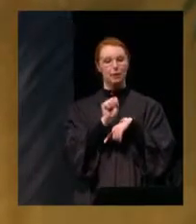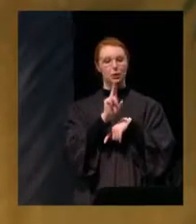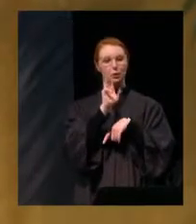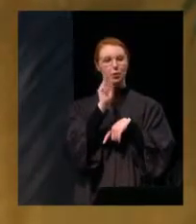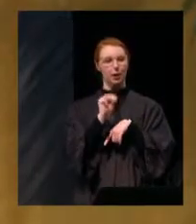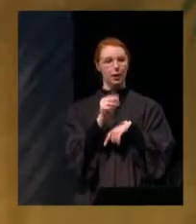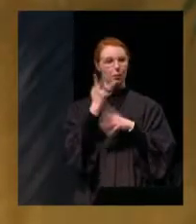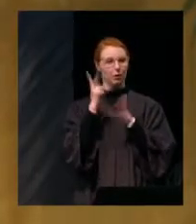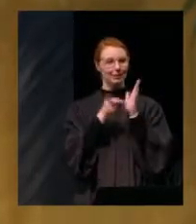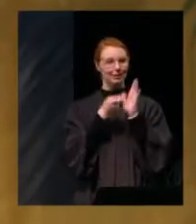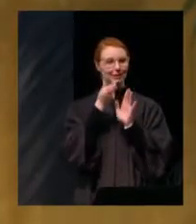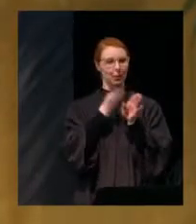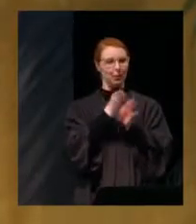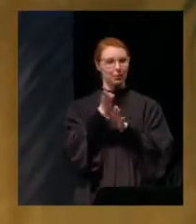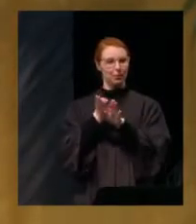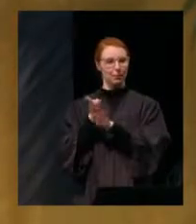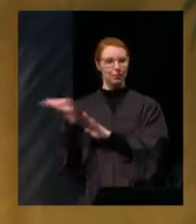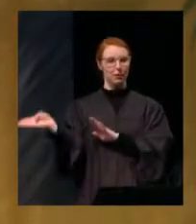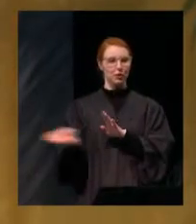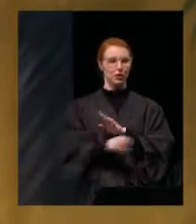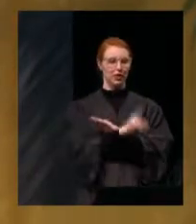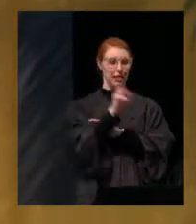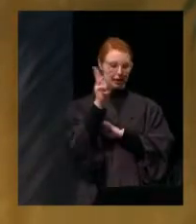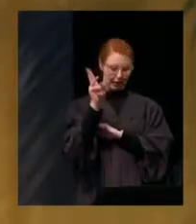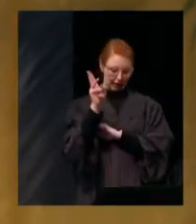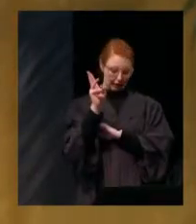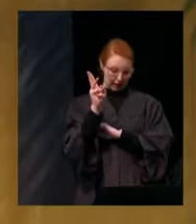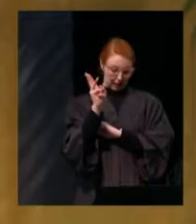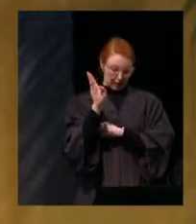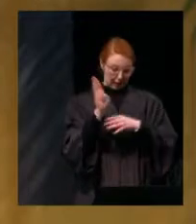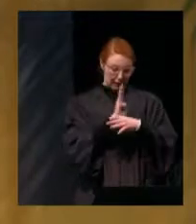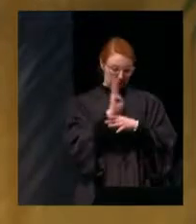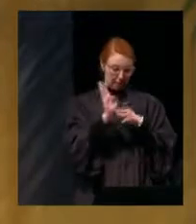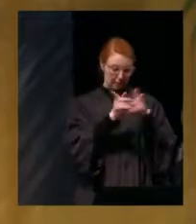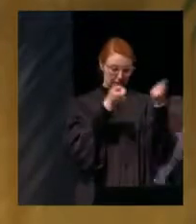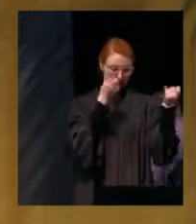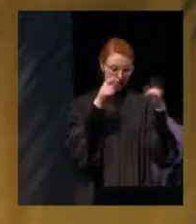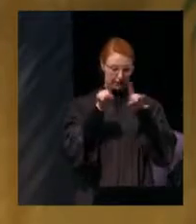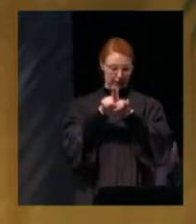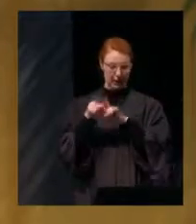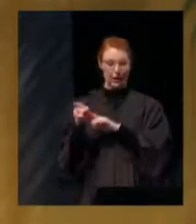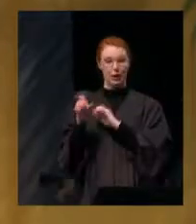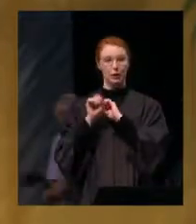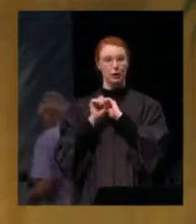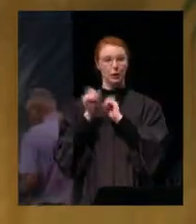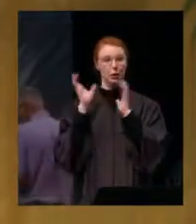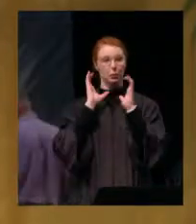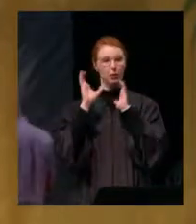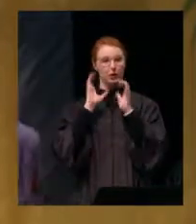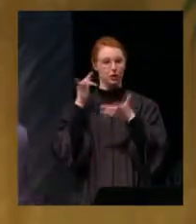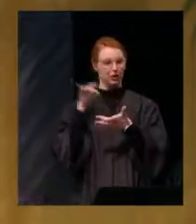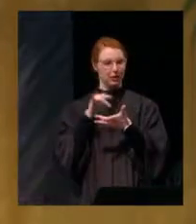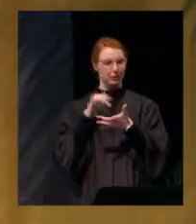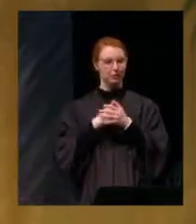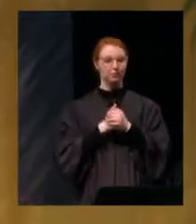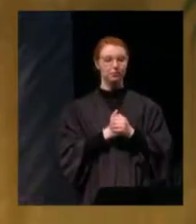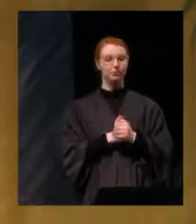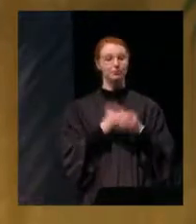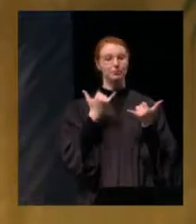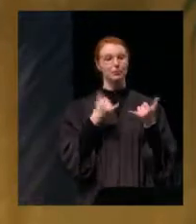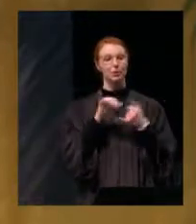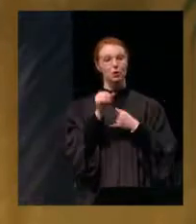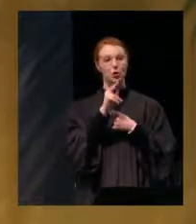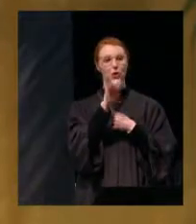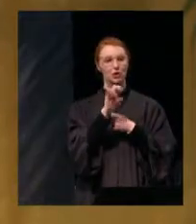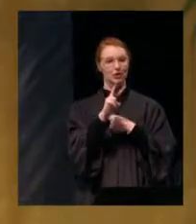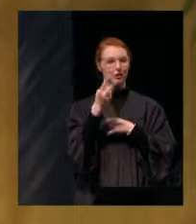major in business administration and marketing and minor in communication studies. Today is June 2nd, 2019,